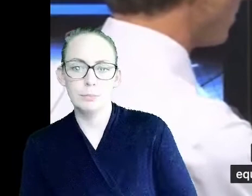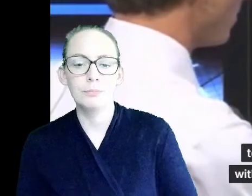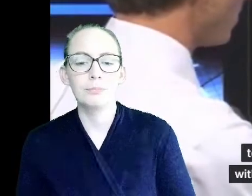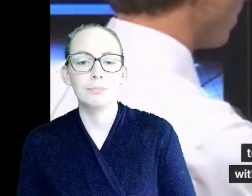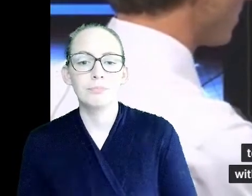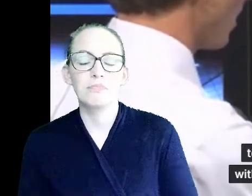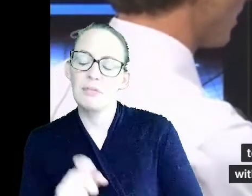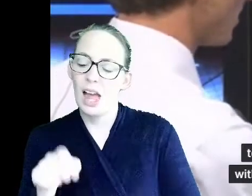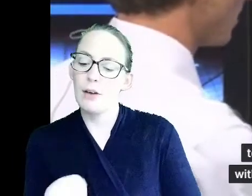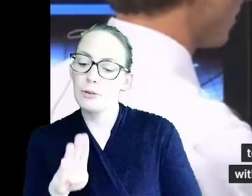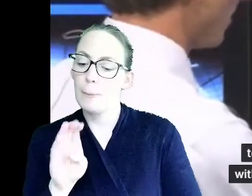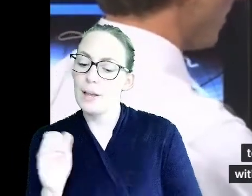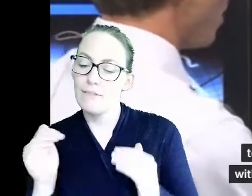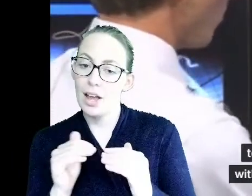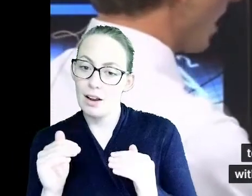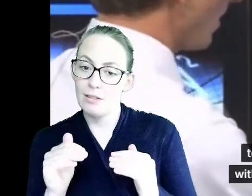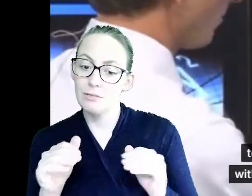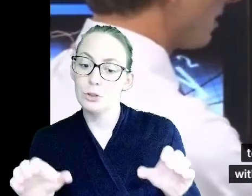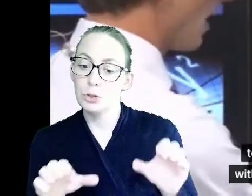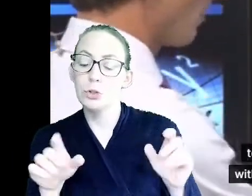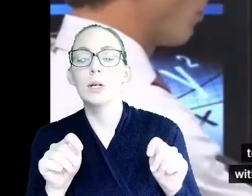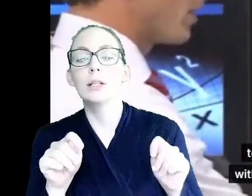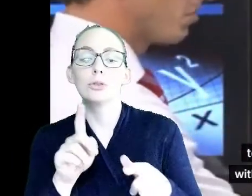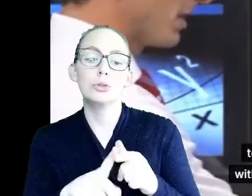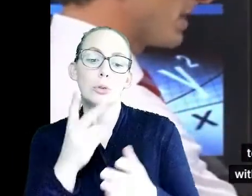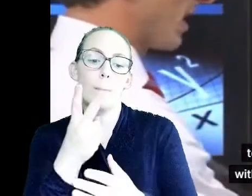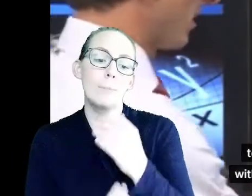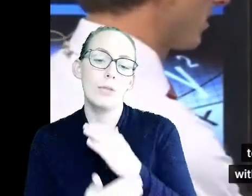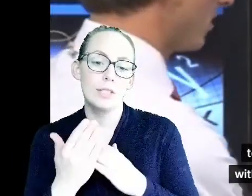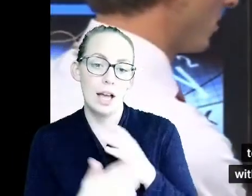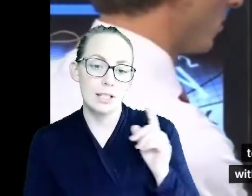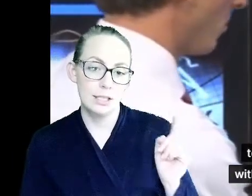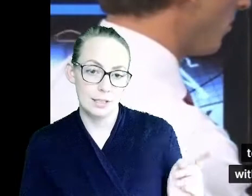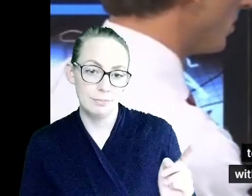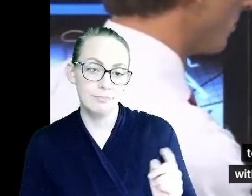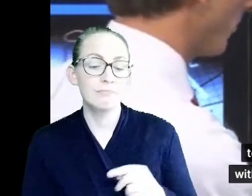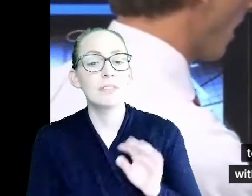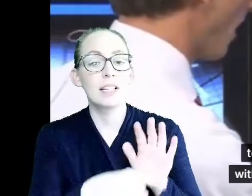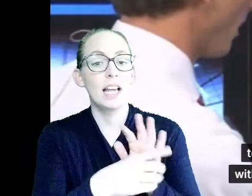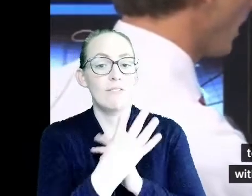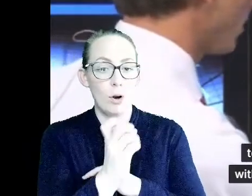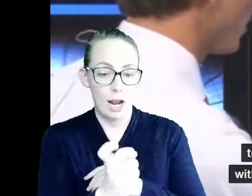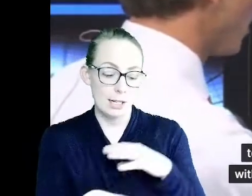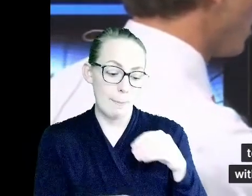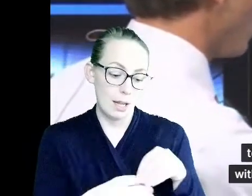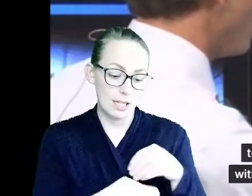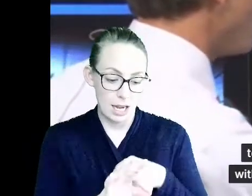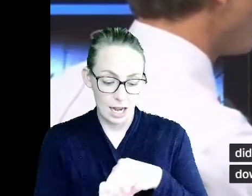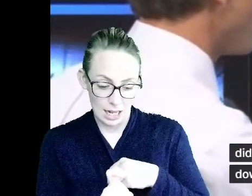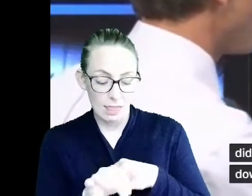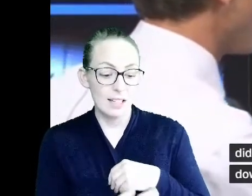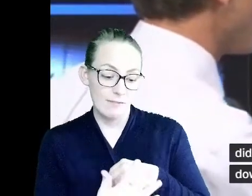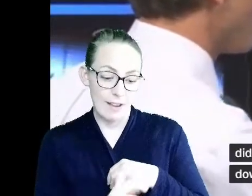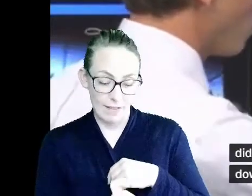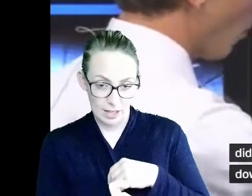fair, we have to do it to both sides. We're now left with negative 4x plus 9x, which is 5x. We didn't